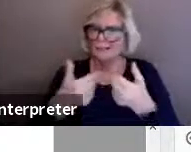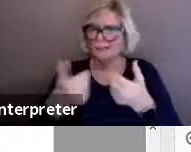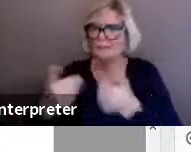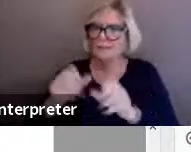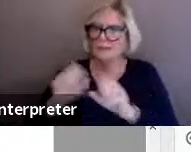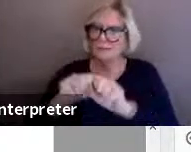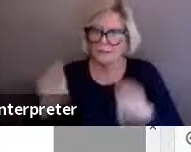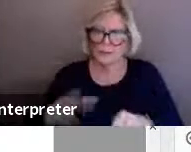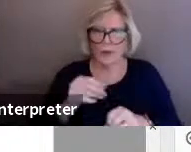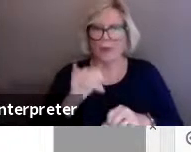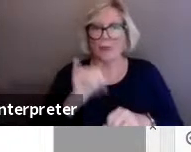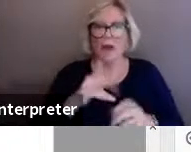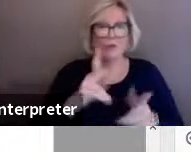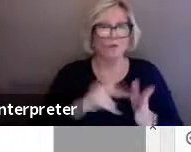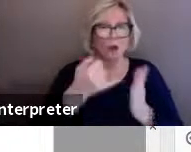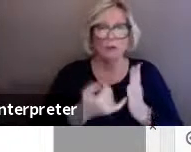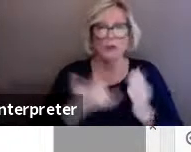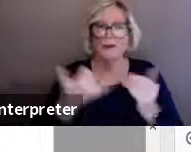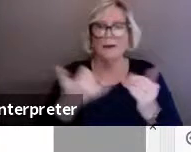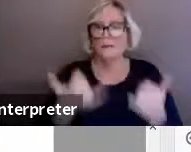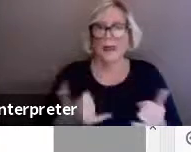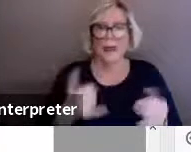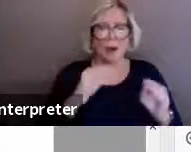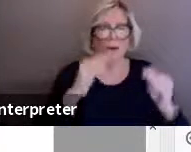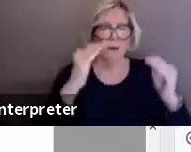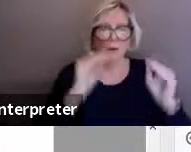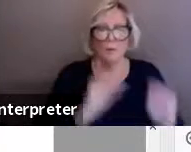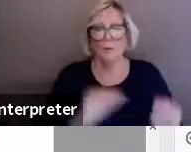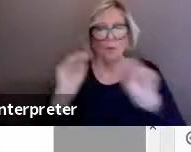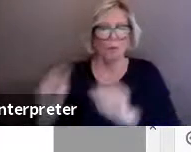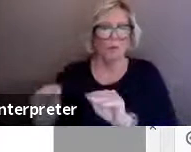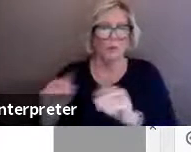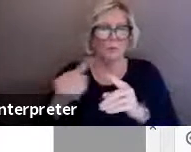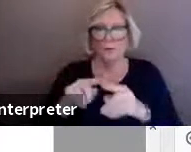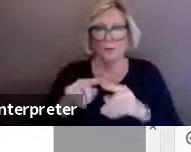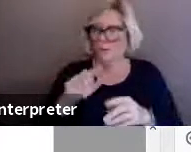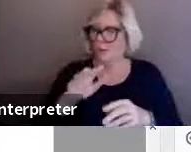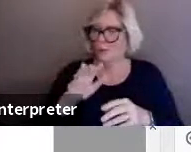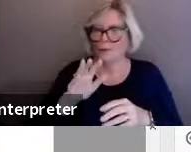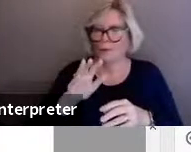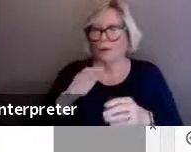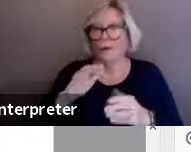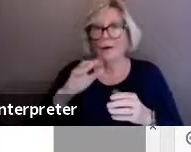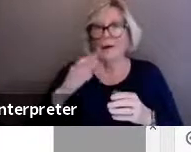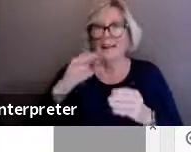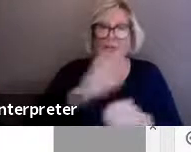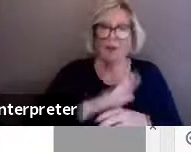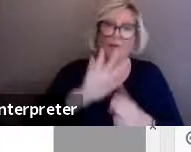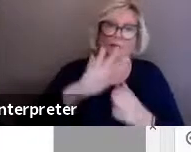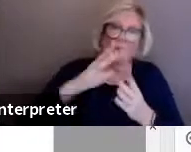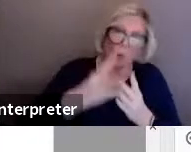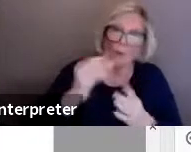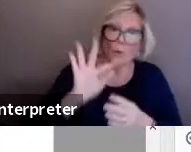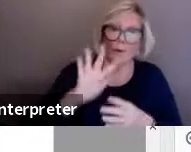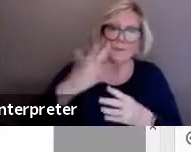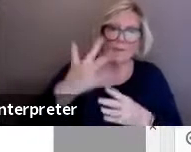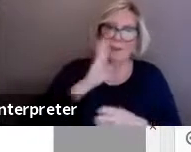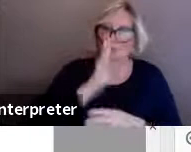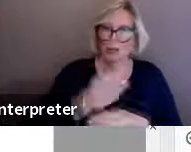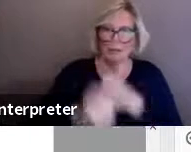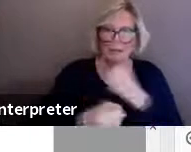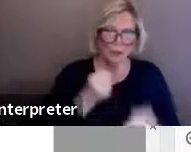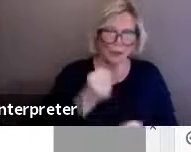again, has been pushed now for the 4th or 5th consecutive fiscal year. And then